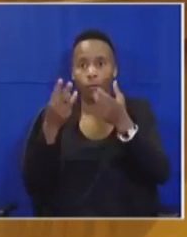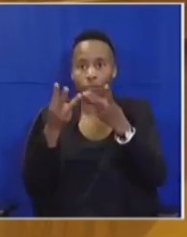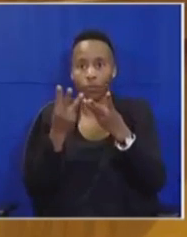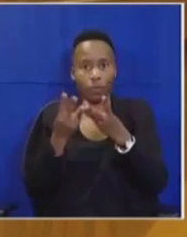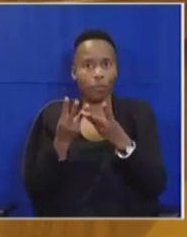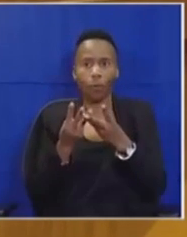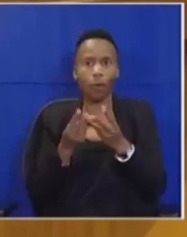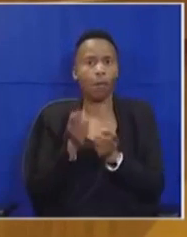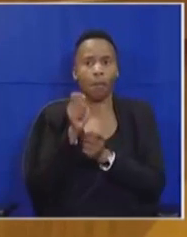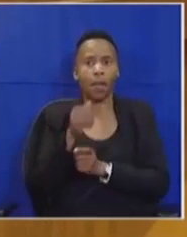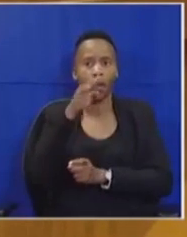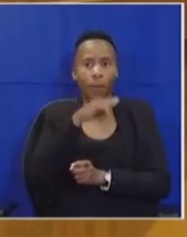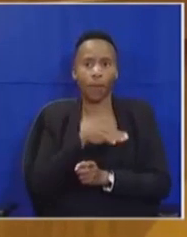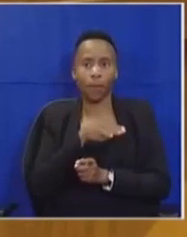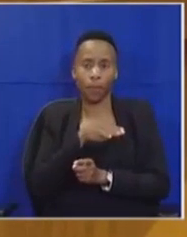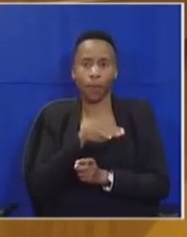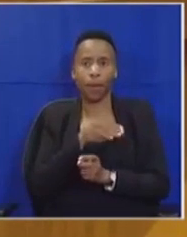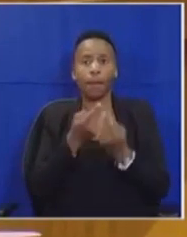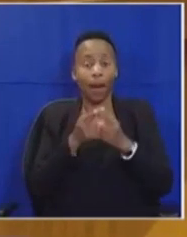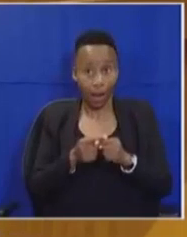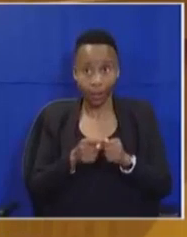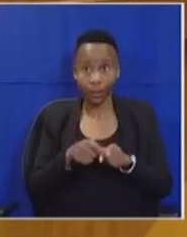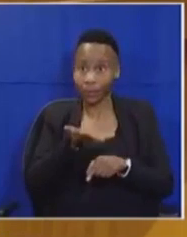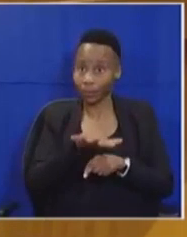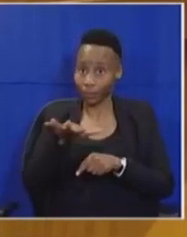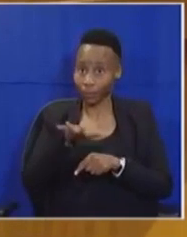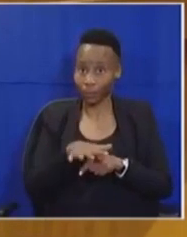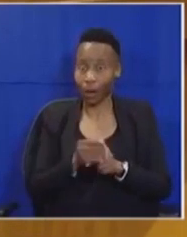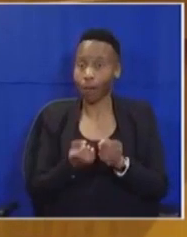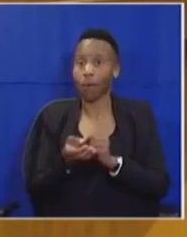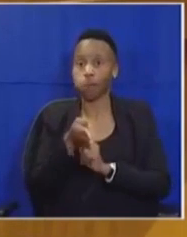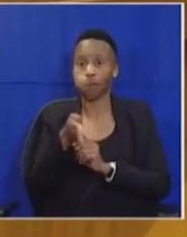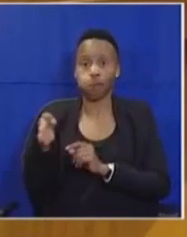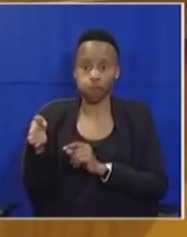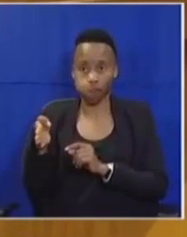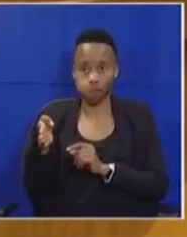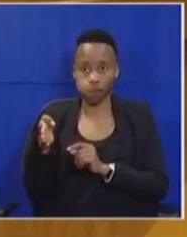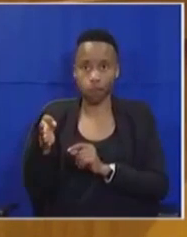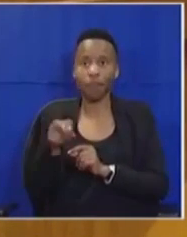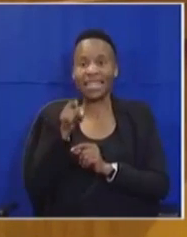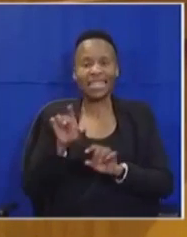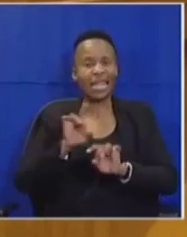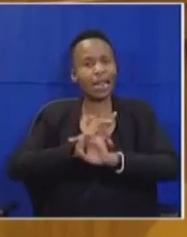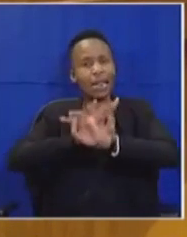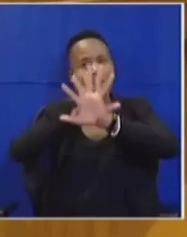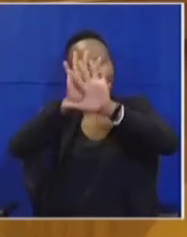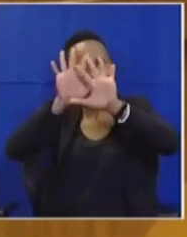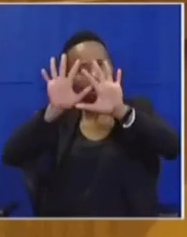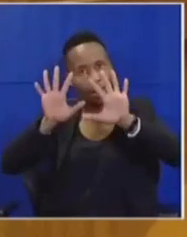circumstances. The proposal is intended to make explicit what